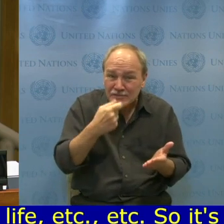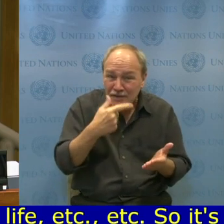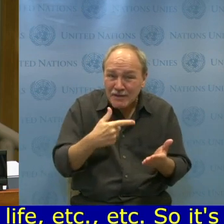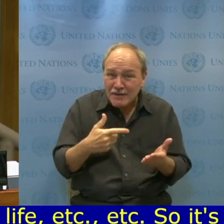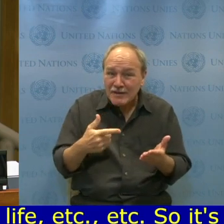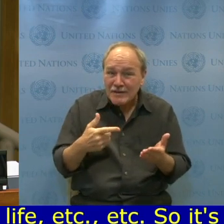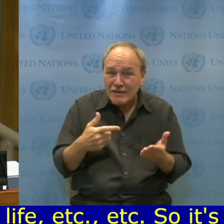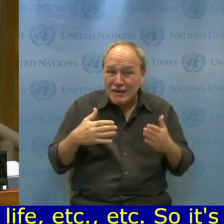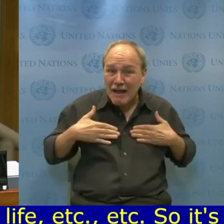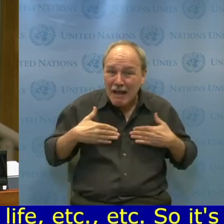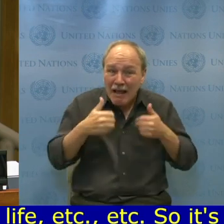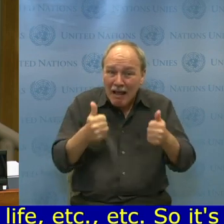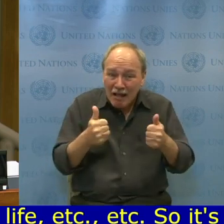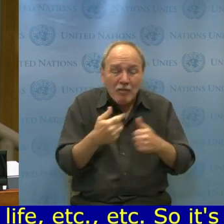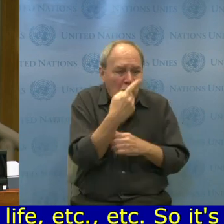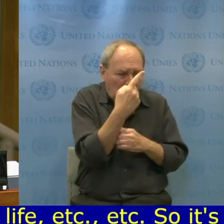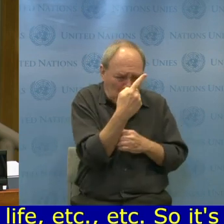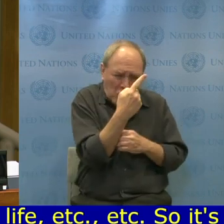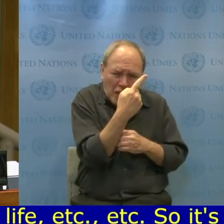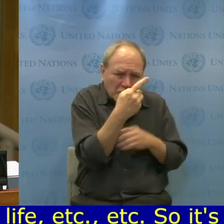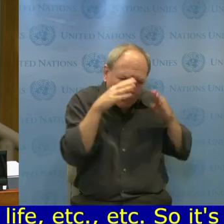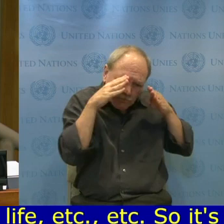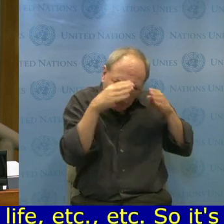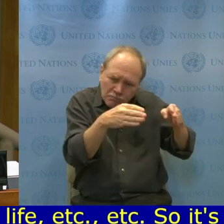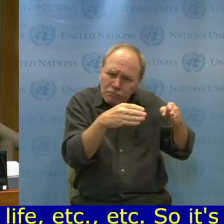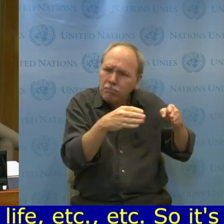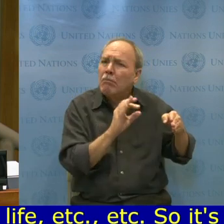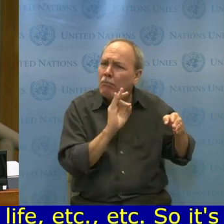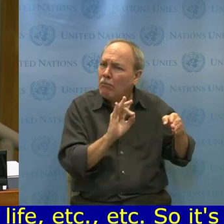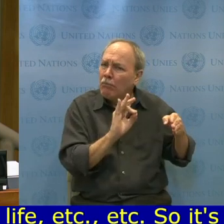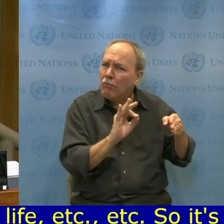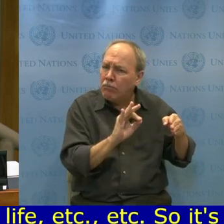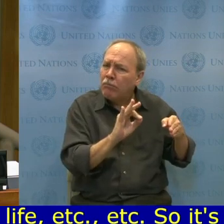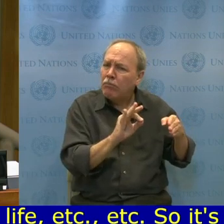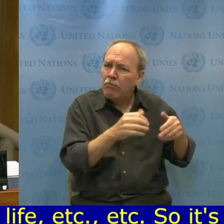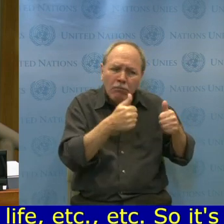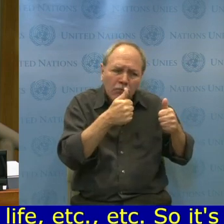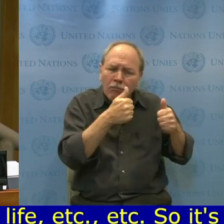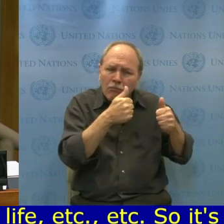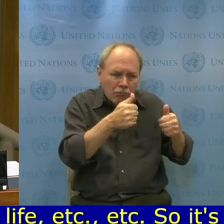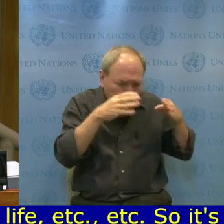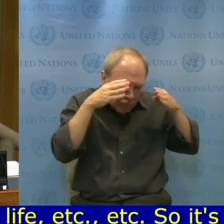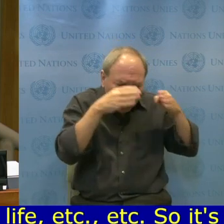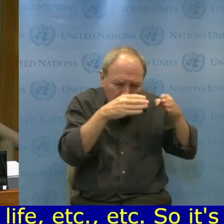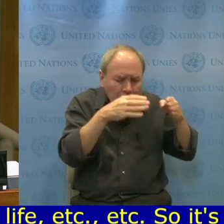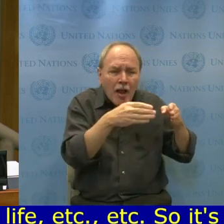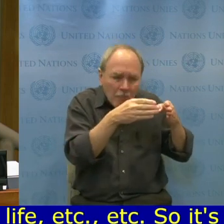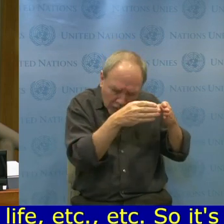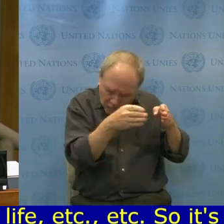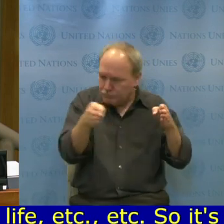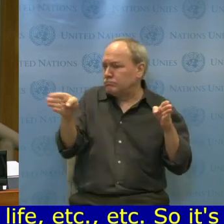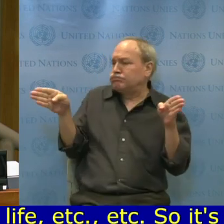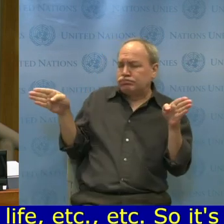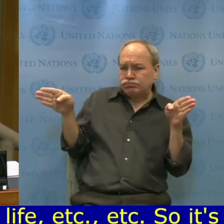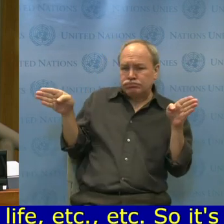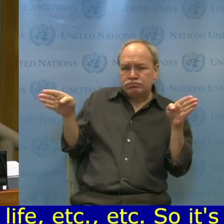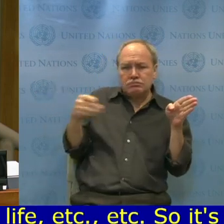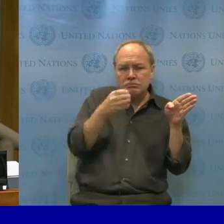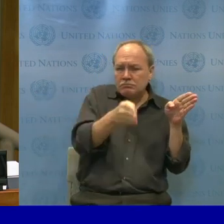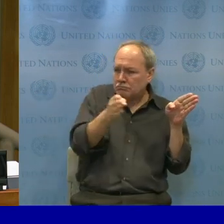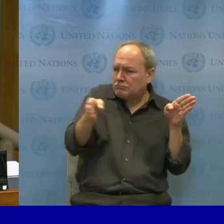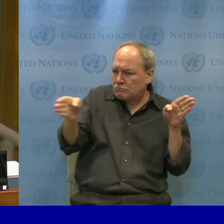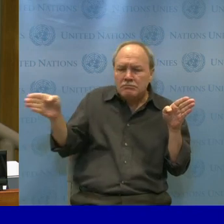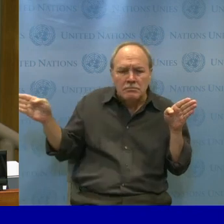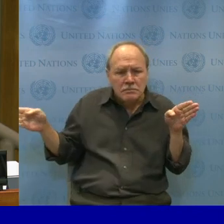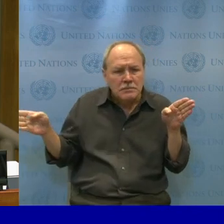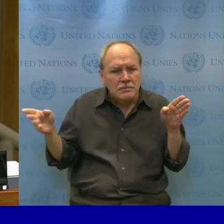is only one part of the life of a person with psychosocial disability, and other aspects of their life must